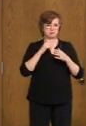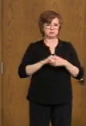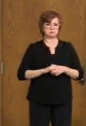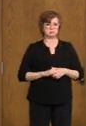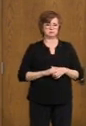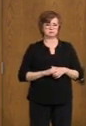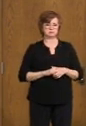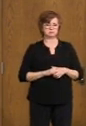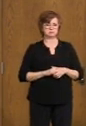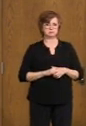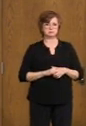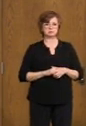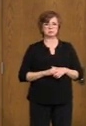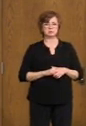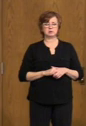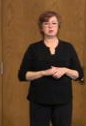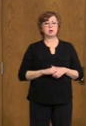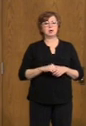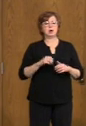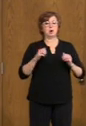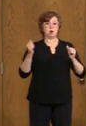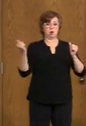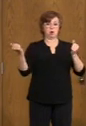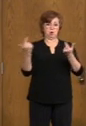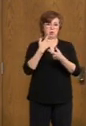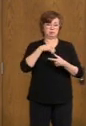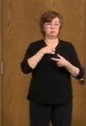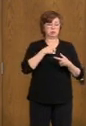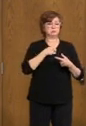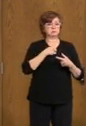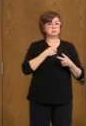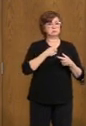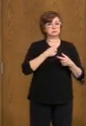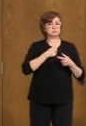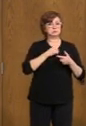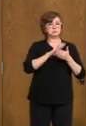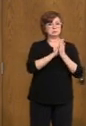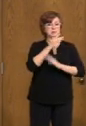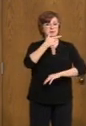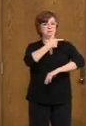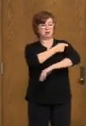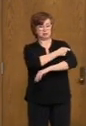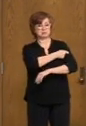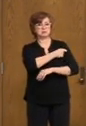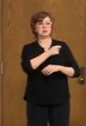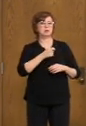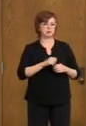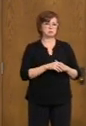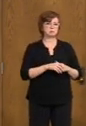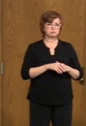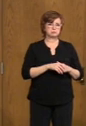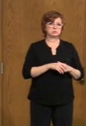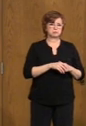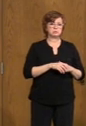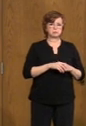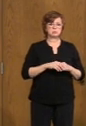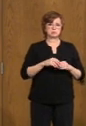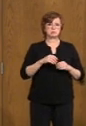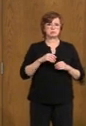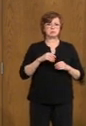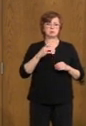getting vaccinated, because that is one way how we can, come out of most restrictions that we currently